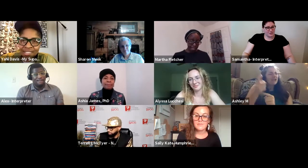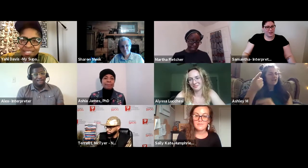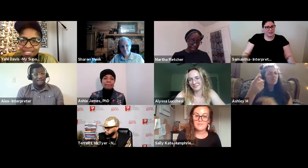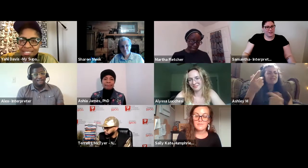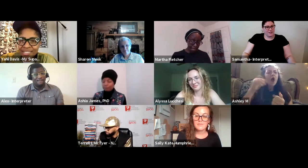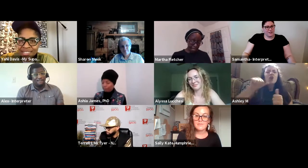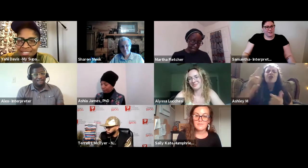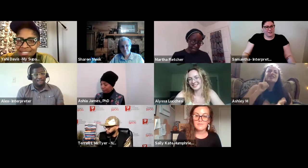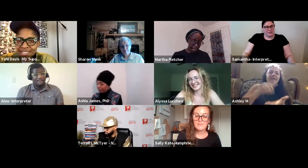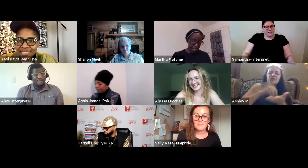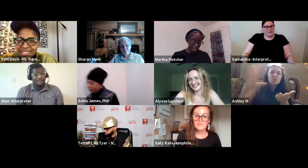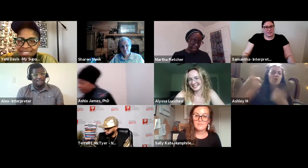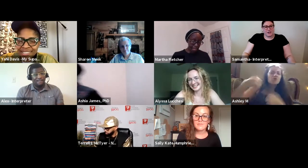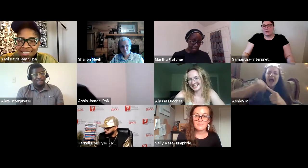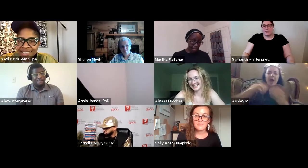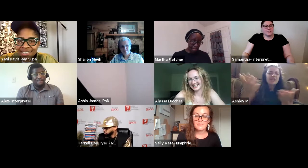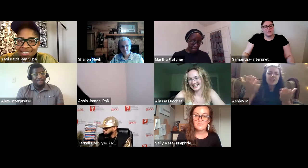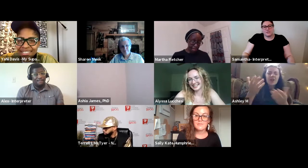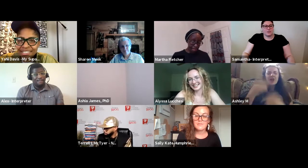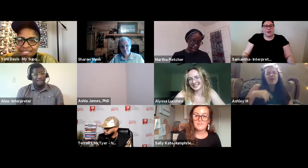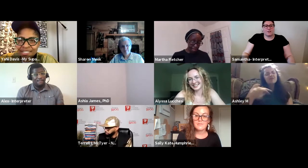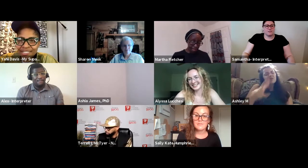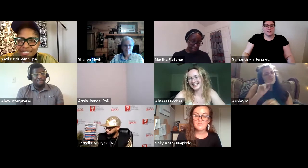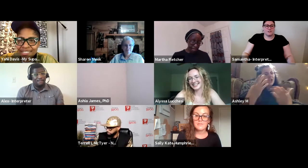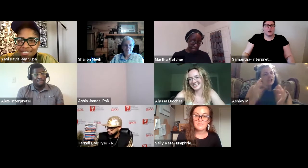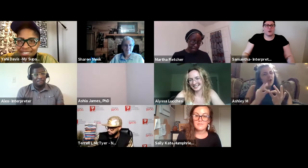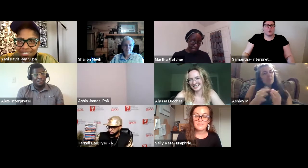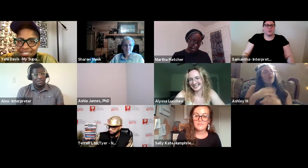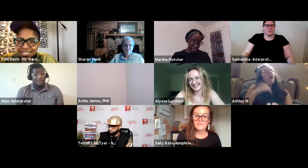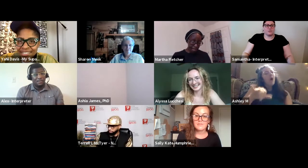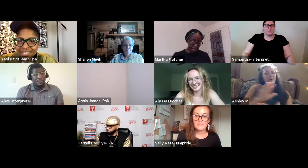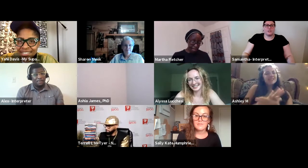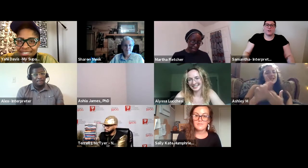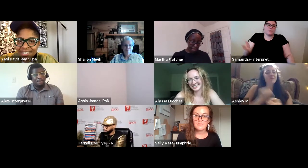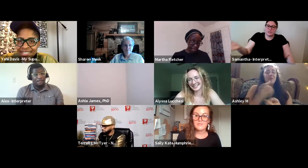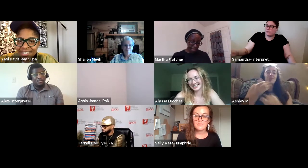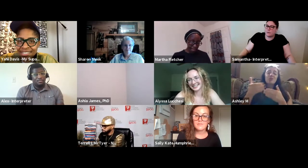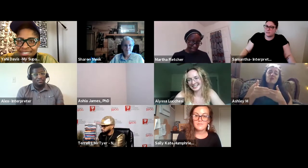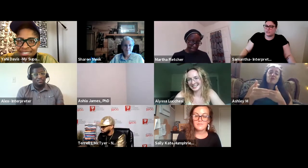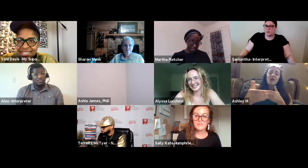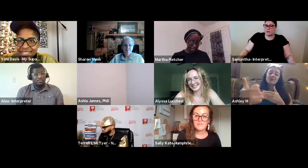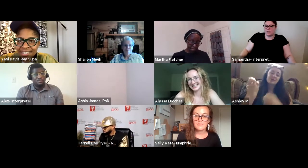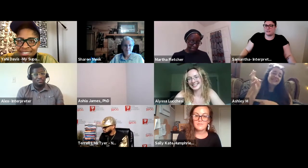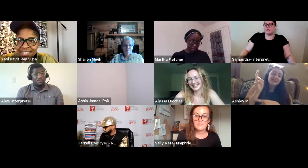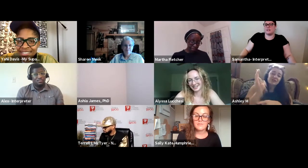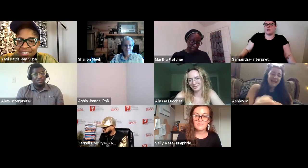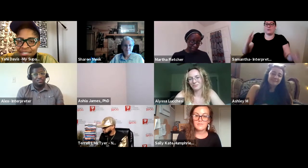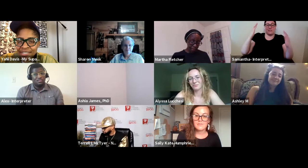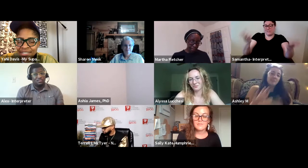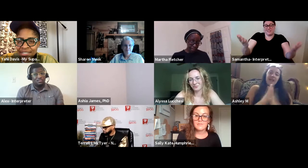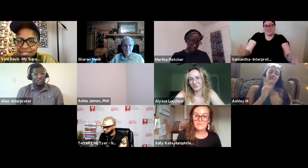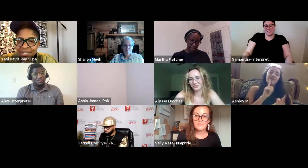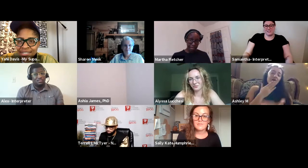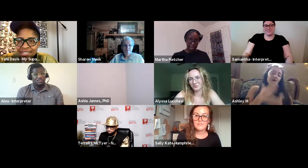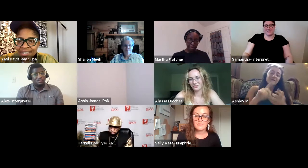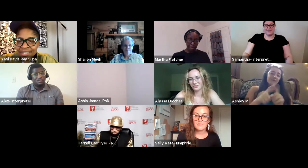she signed. So there were other STEP students around. So, she really wasn't an interpreter at that. So